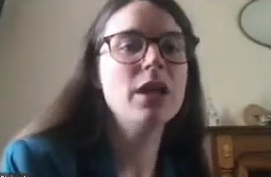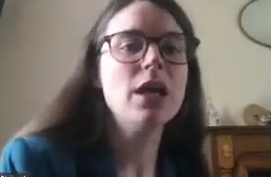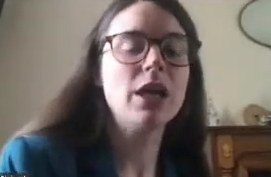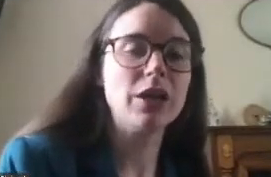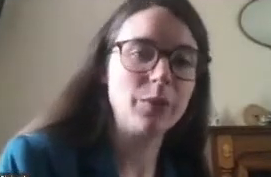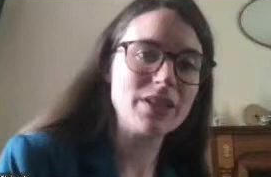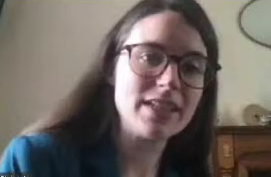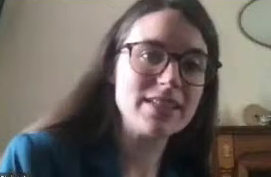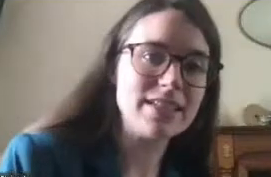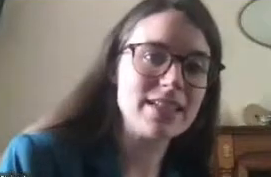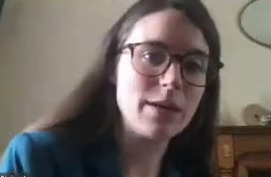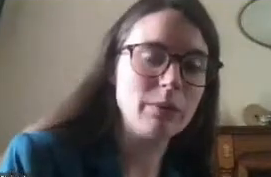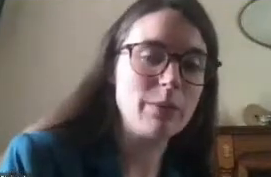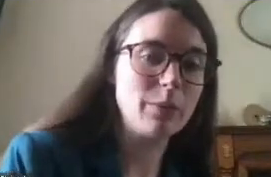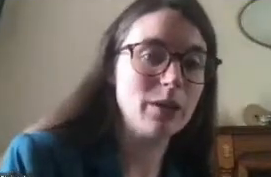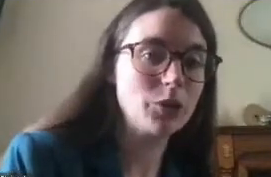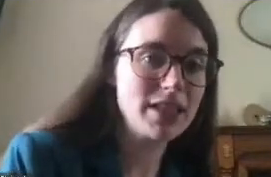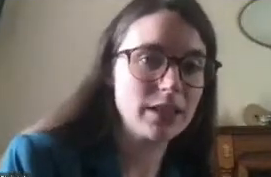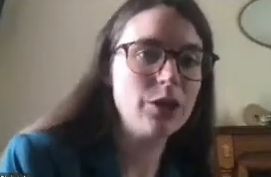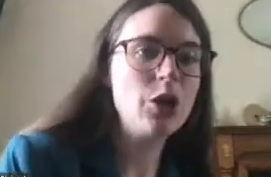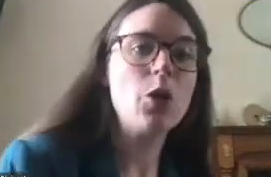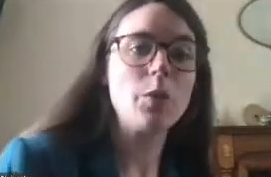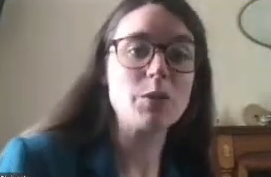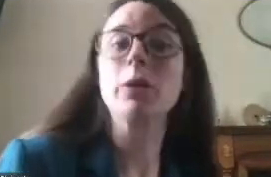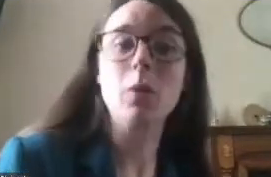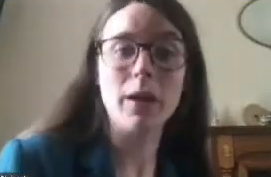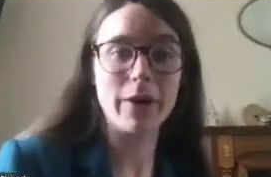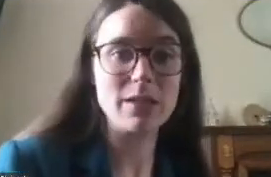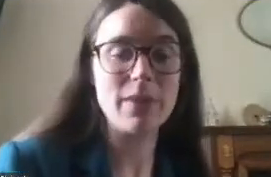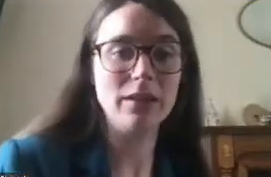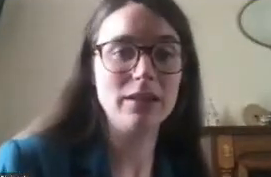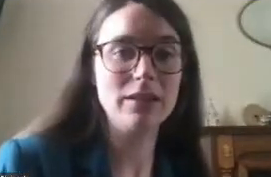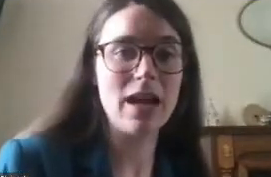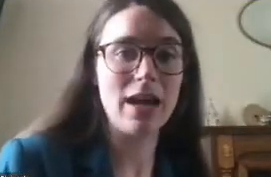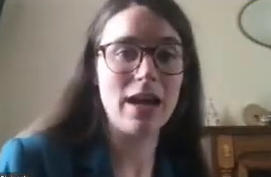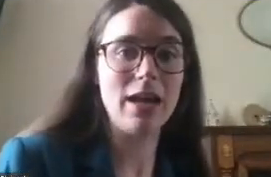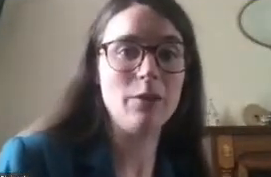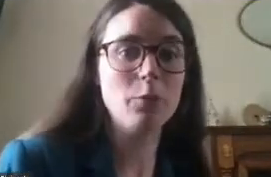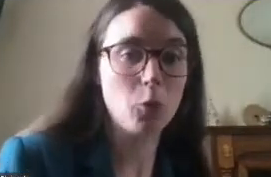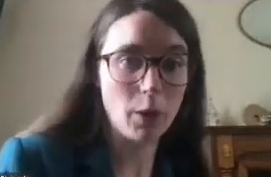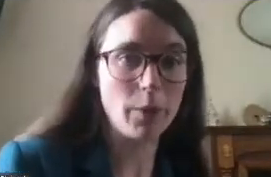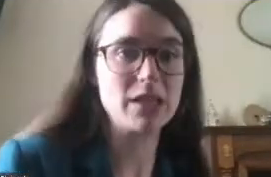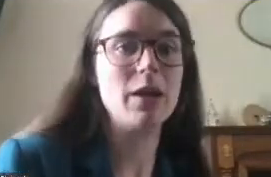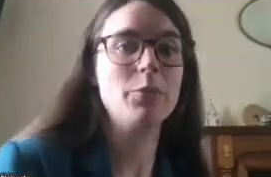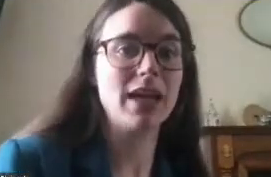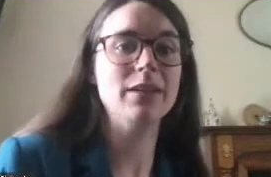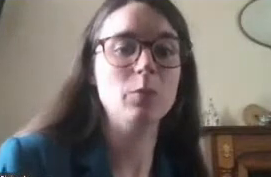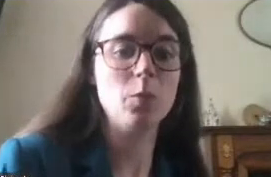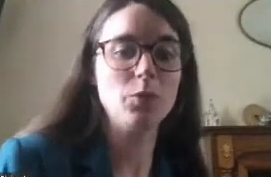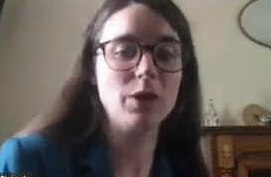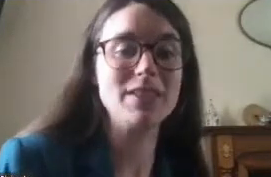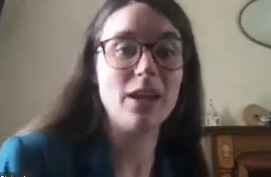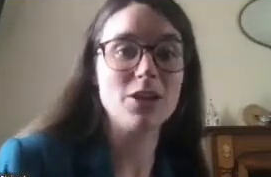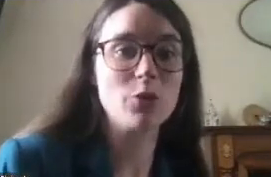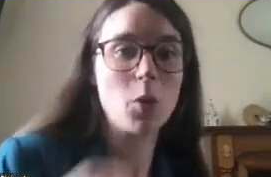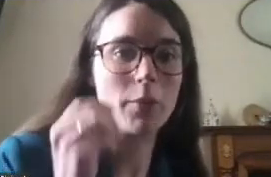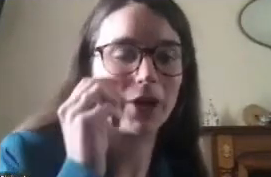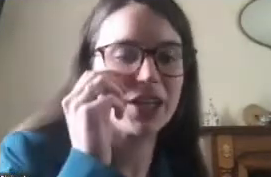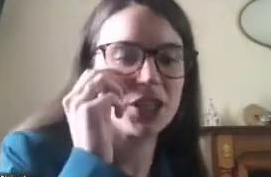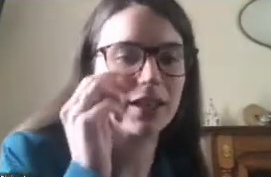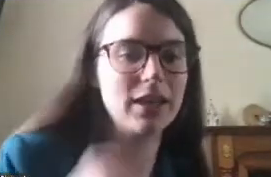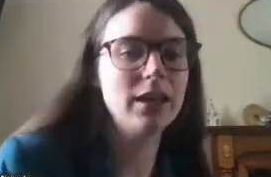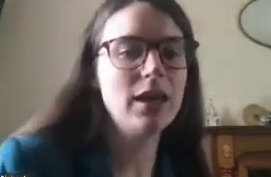time, including with 16 disabled people in prison, which we were quite worried about. But again, there was a lot